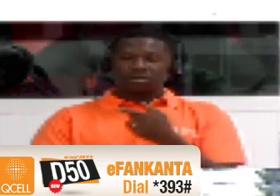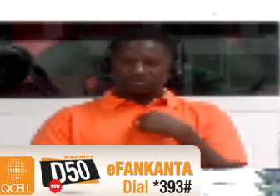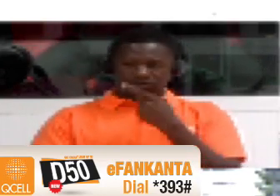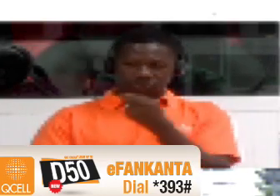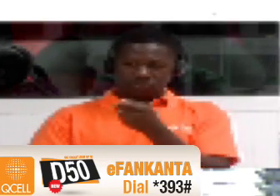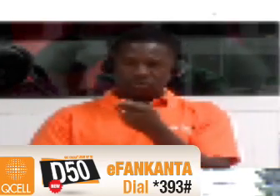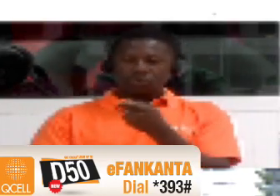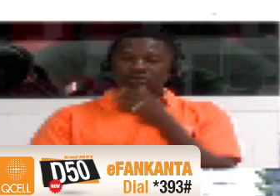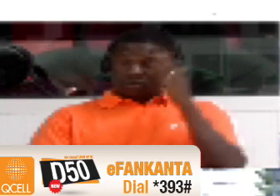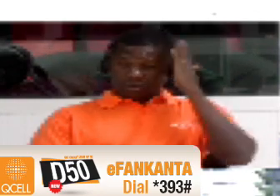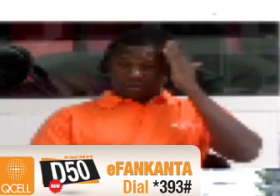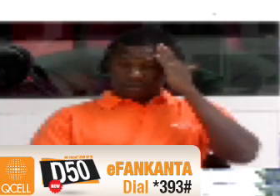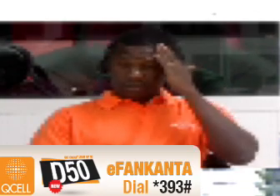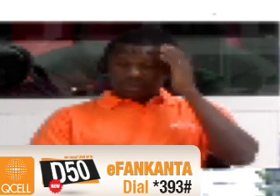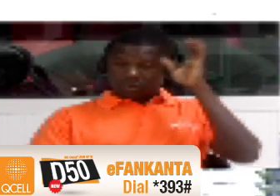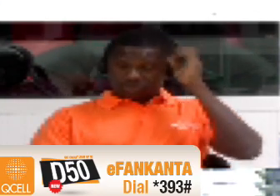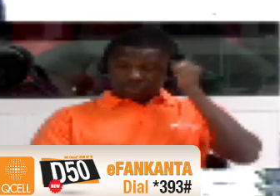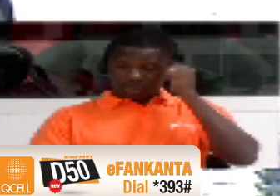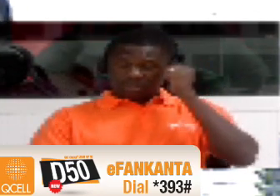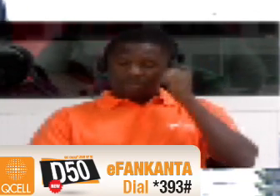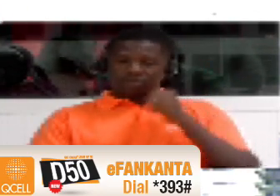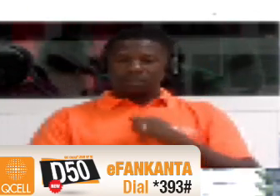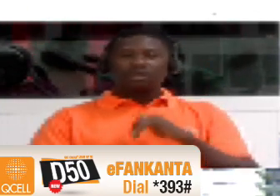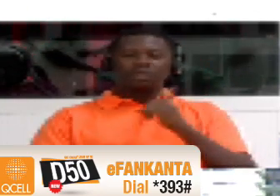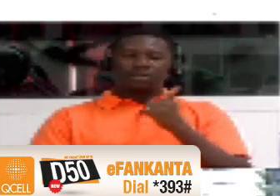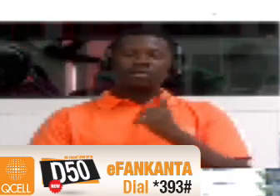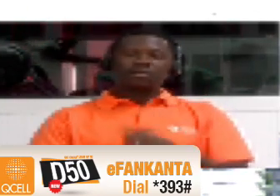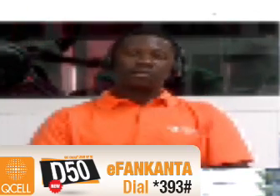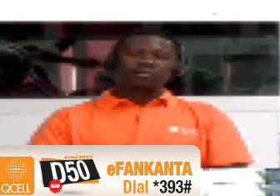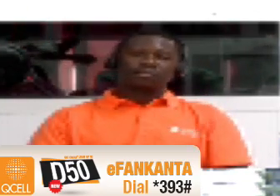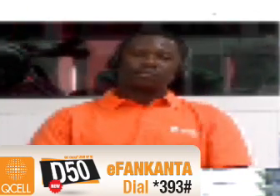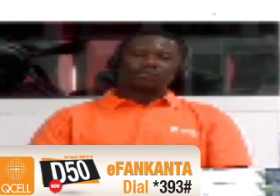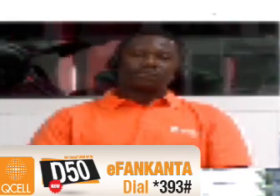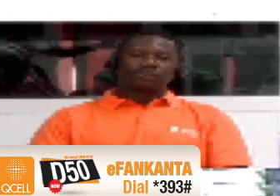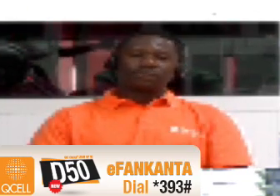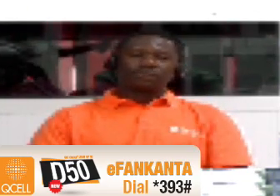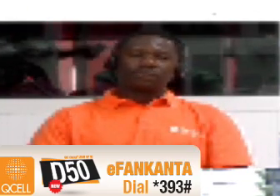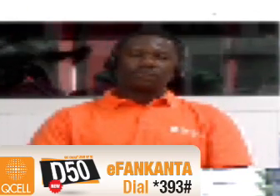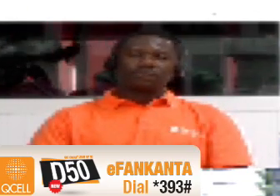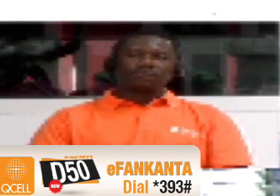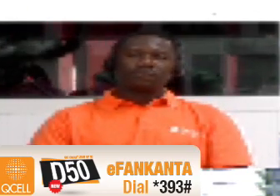of you. Is that understood? Yes, ma'am.